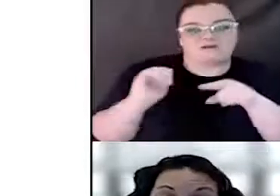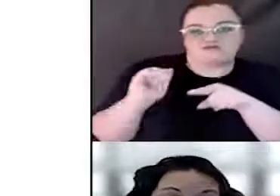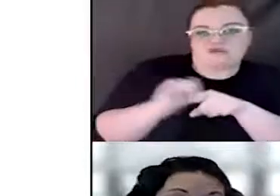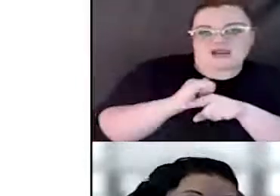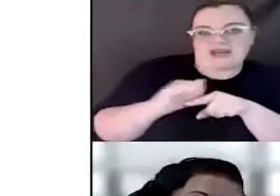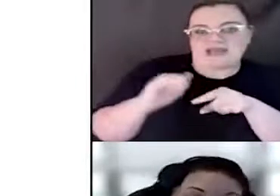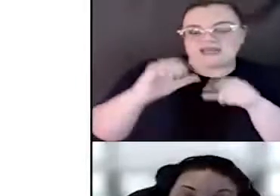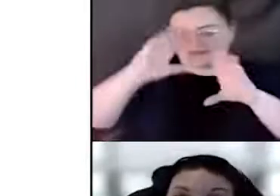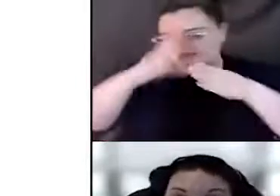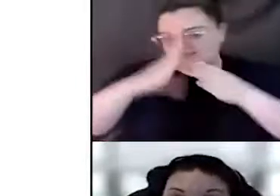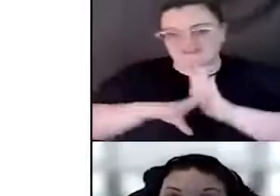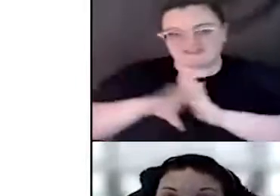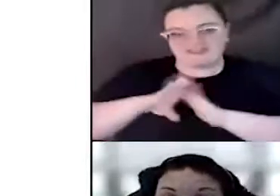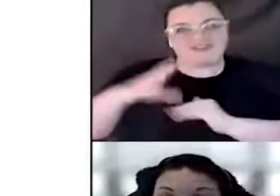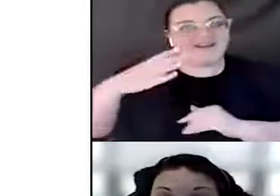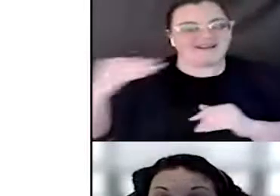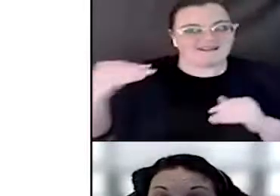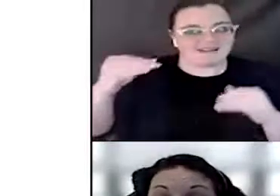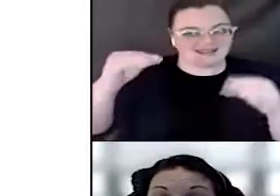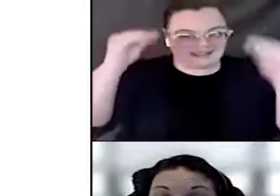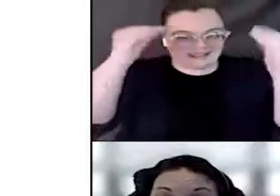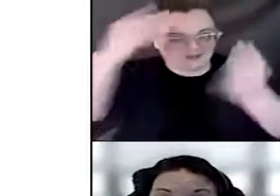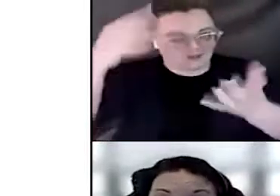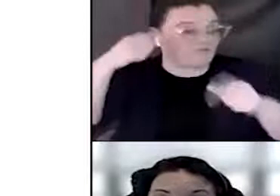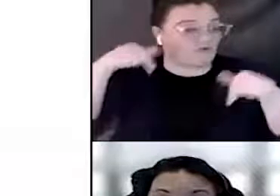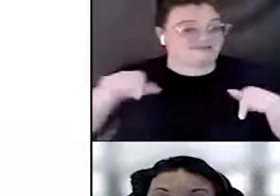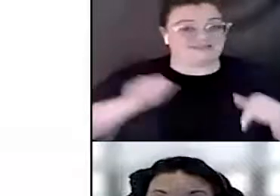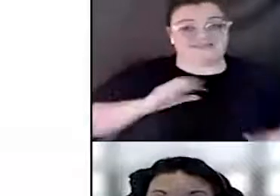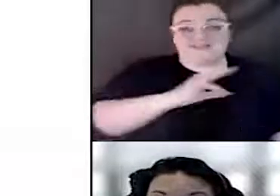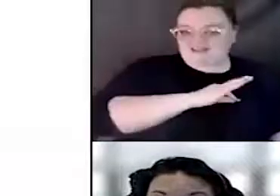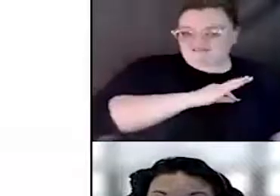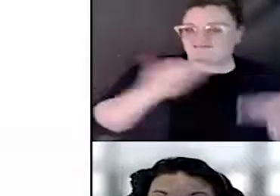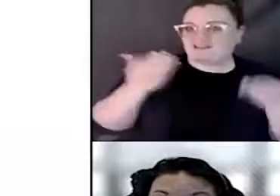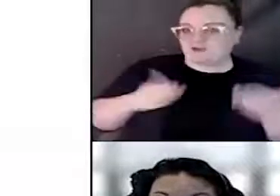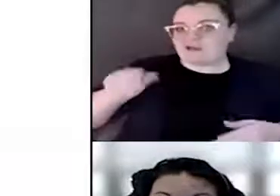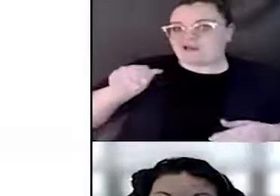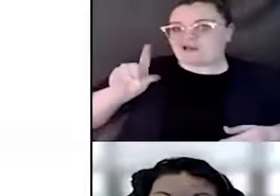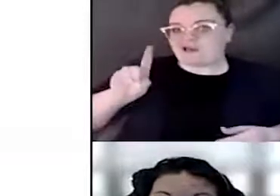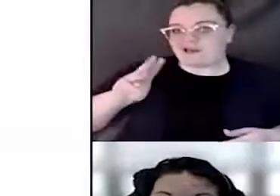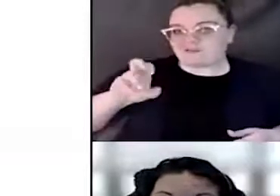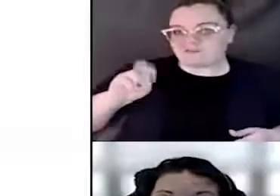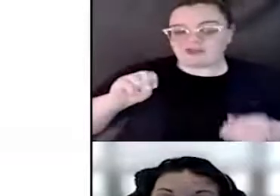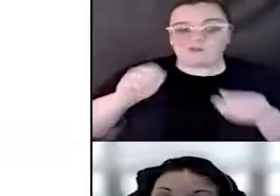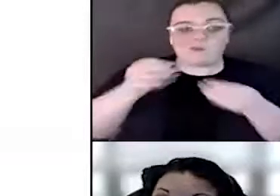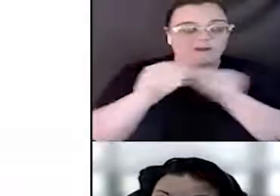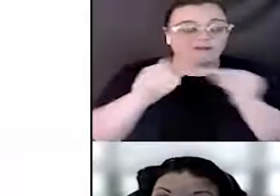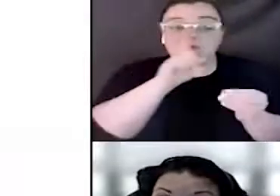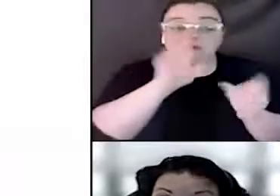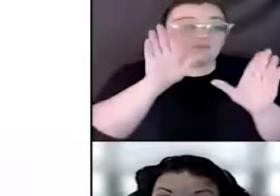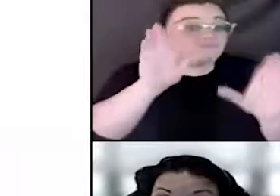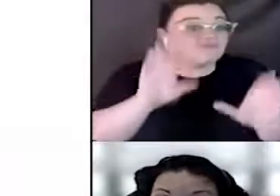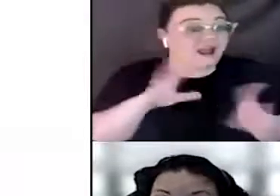and information for staff here at our administration office. So it was a great